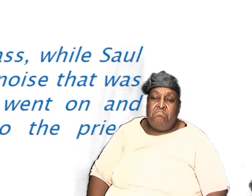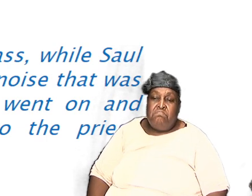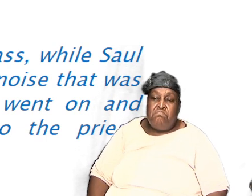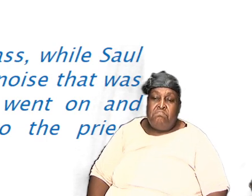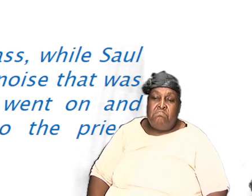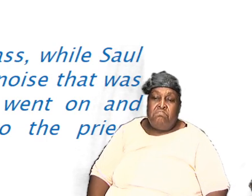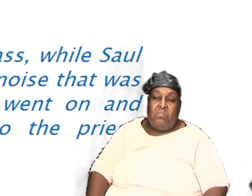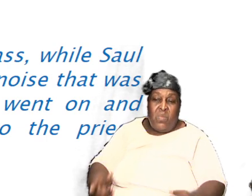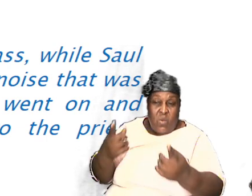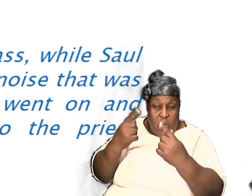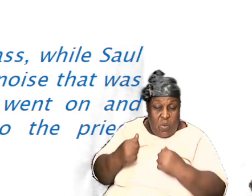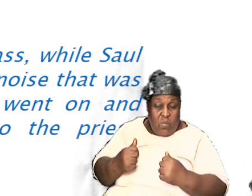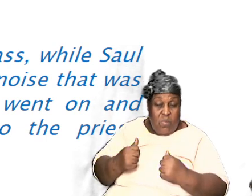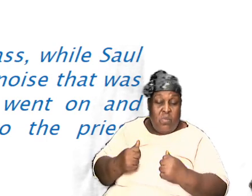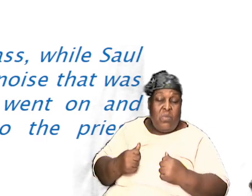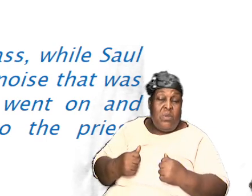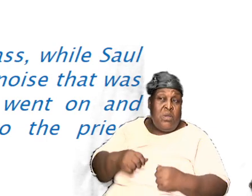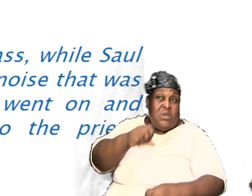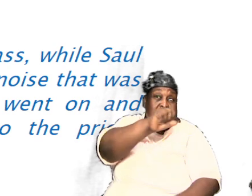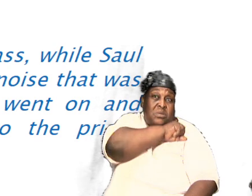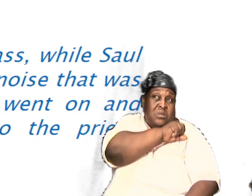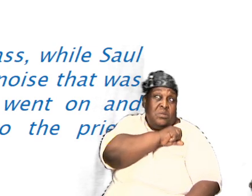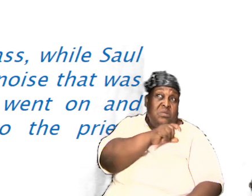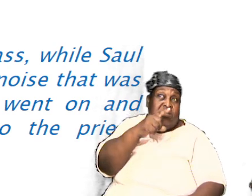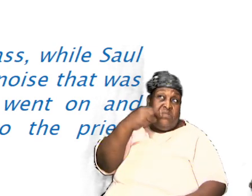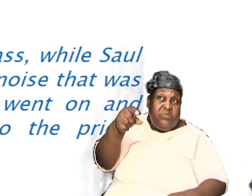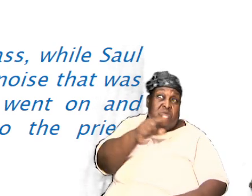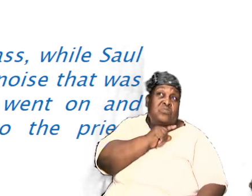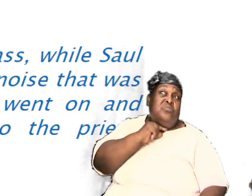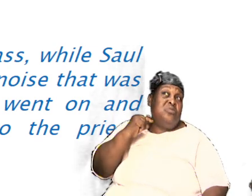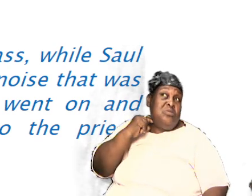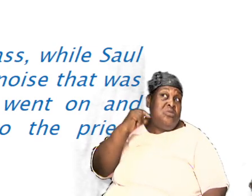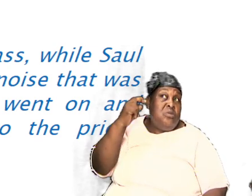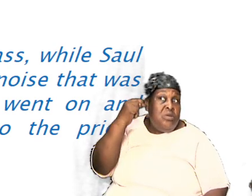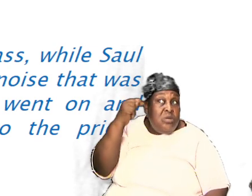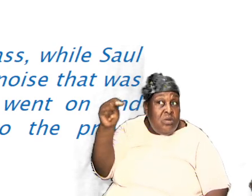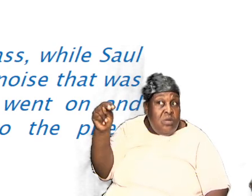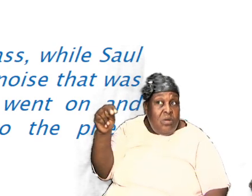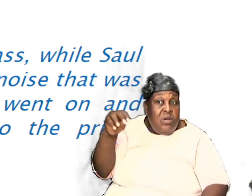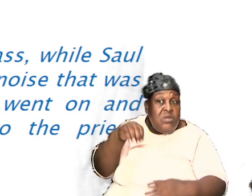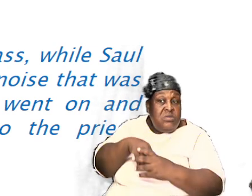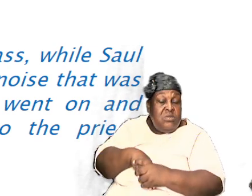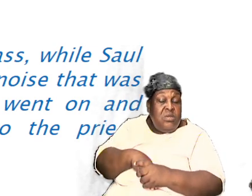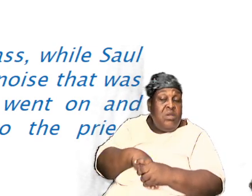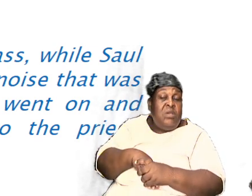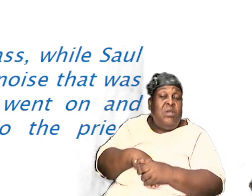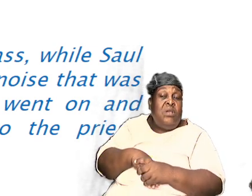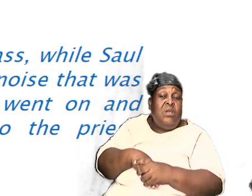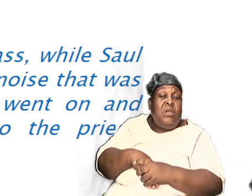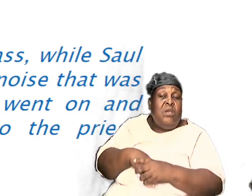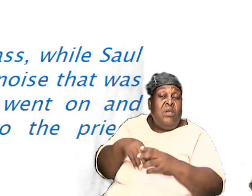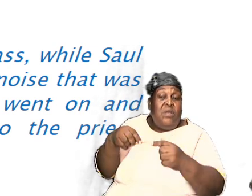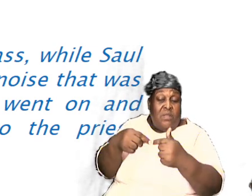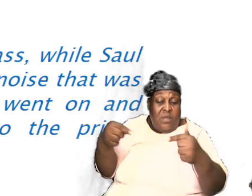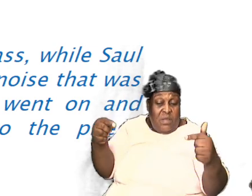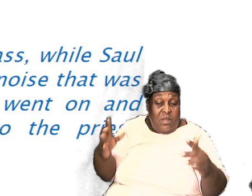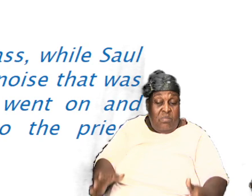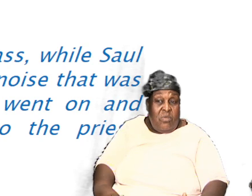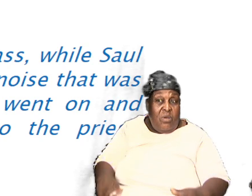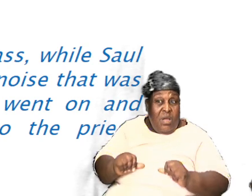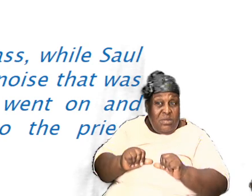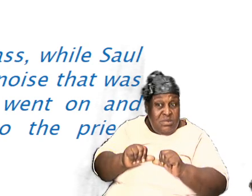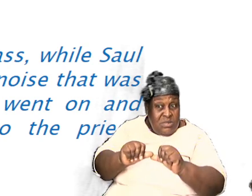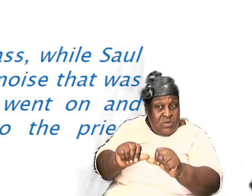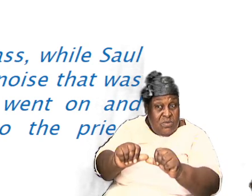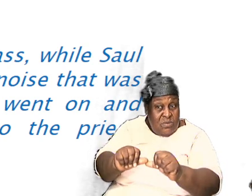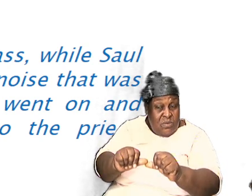says, and it came to pass while Paul talked unto the priest, that the noise that was in the hope of the Philistine went on